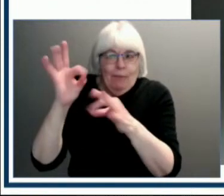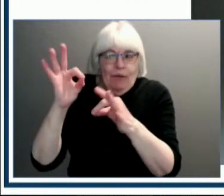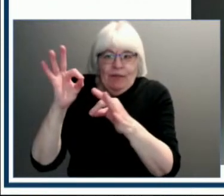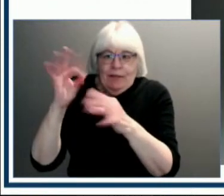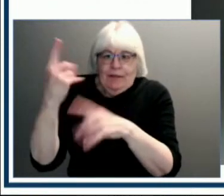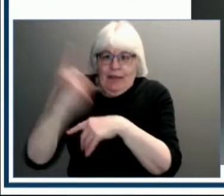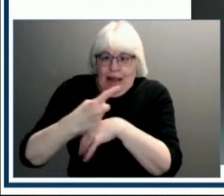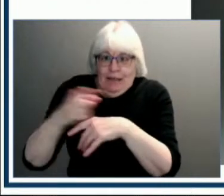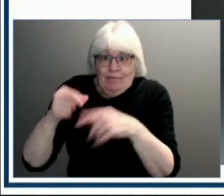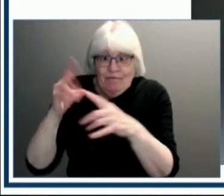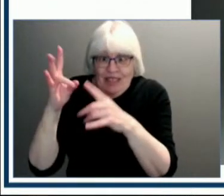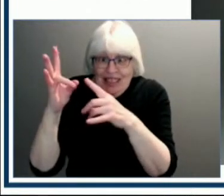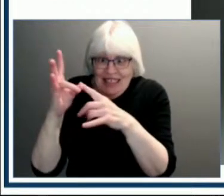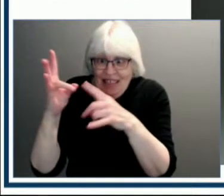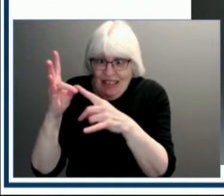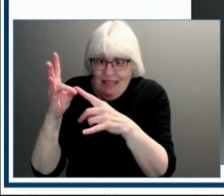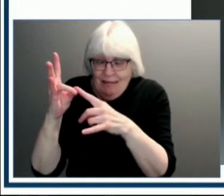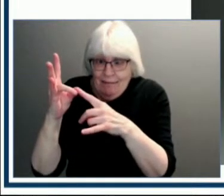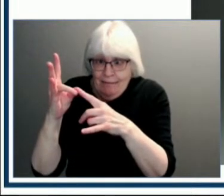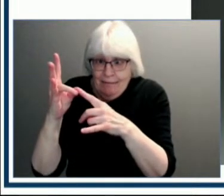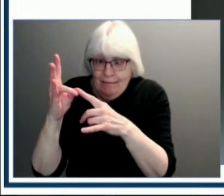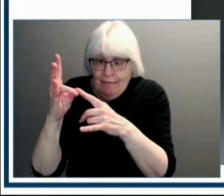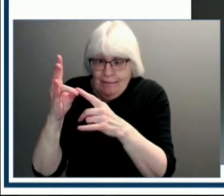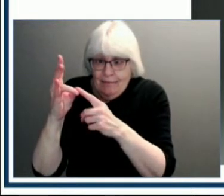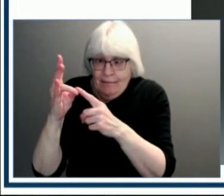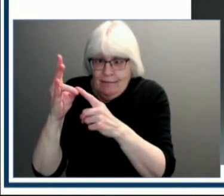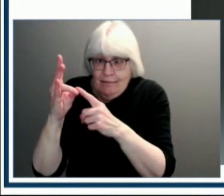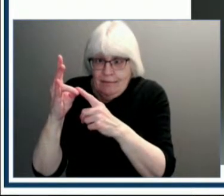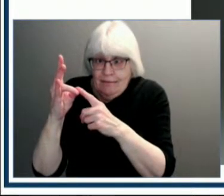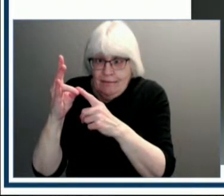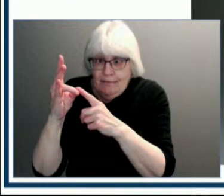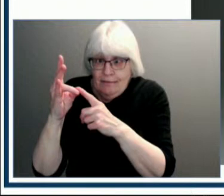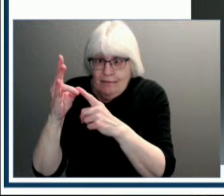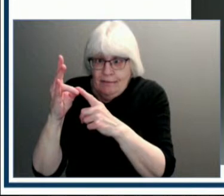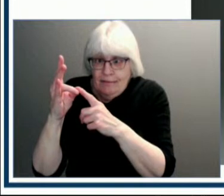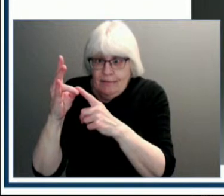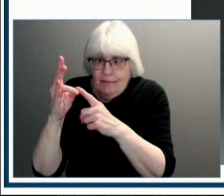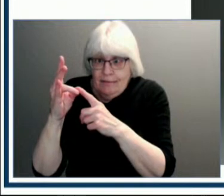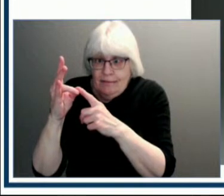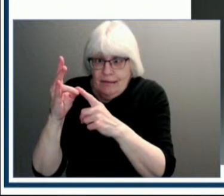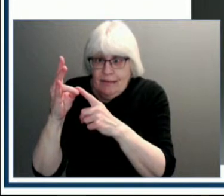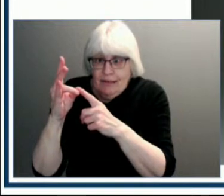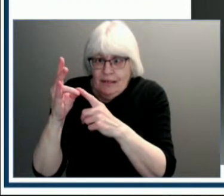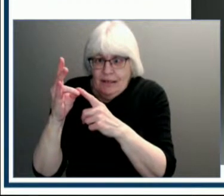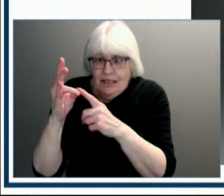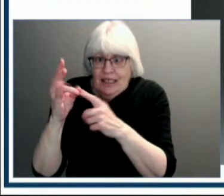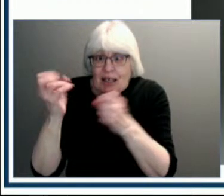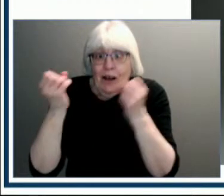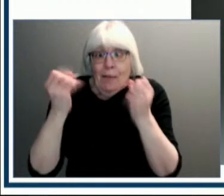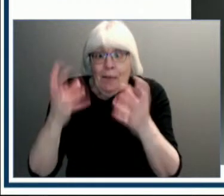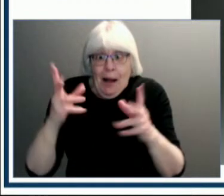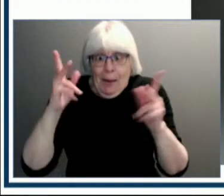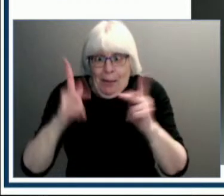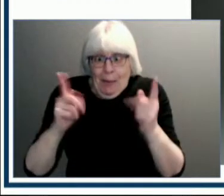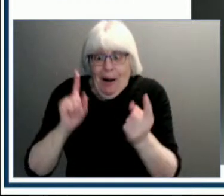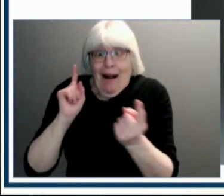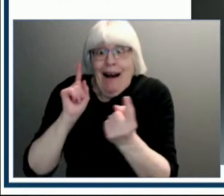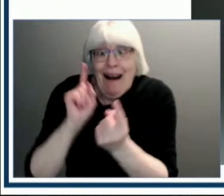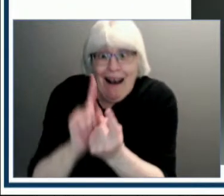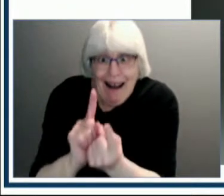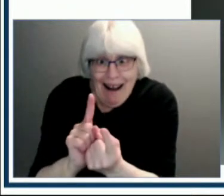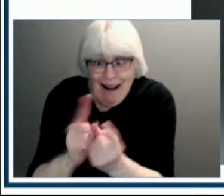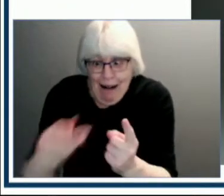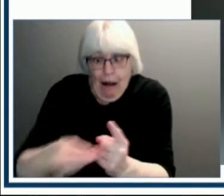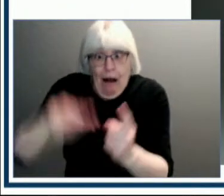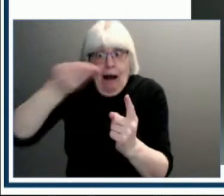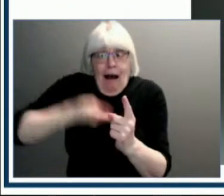also doing is saying the many more people who are close contacts, if they're, as I outlined in general, if they're